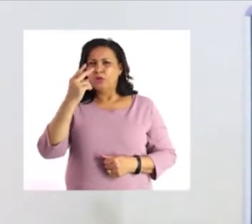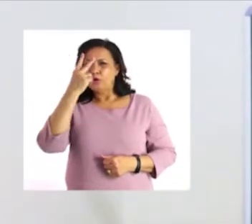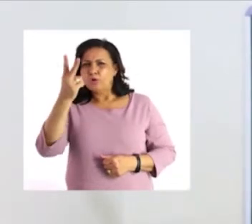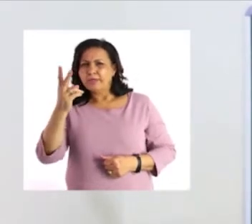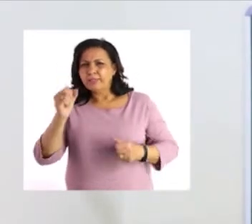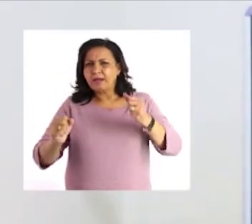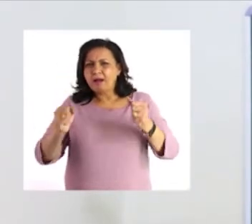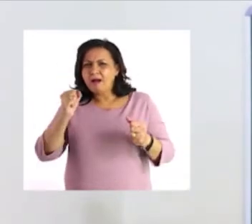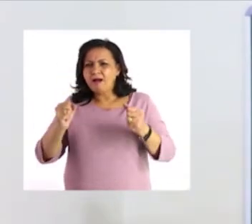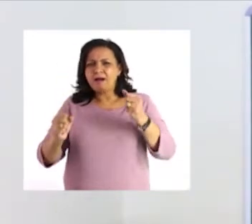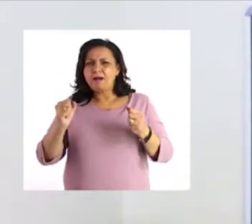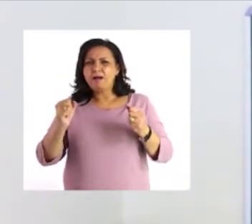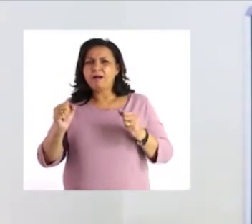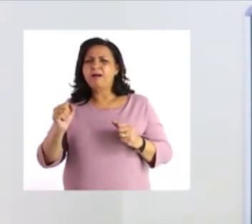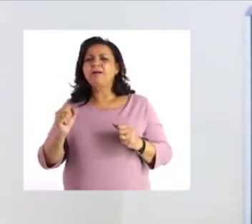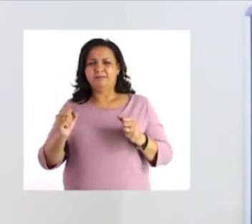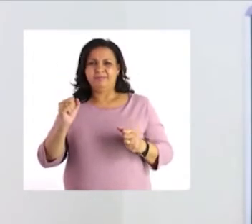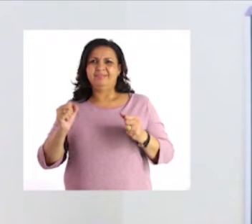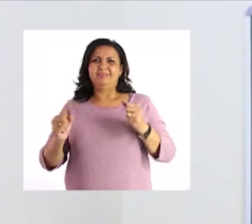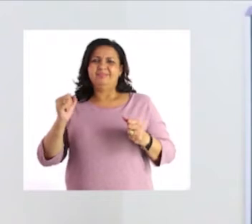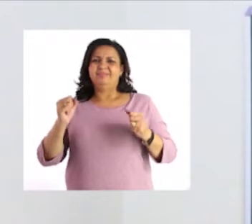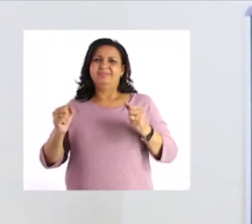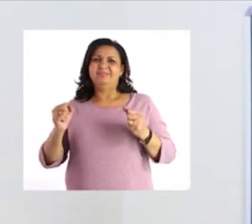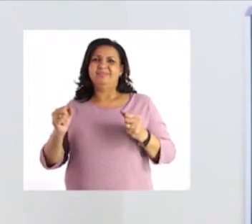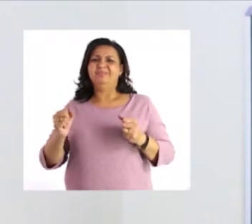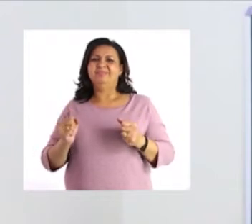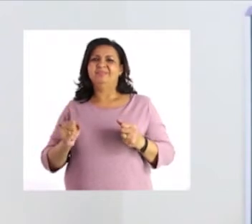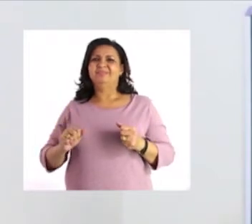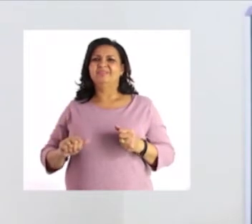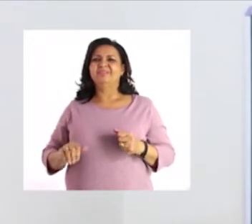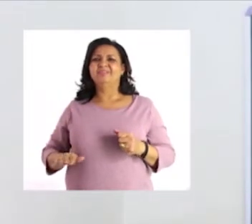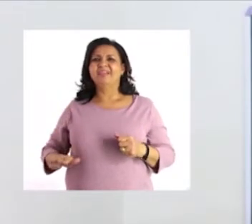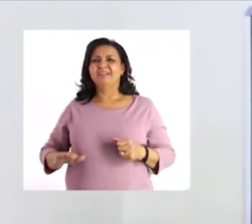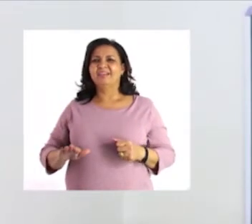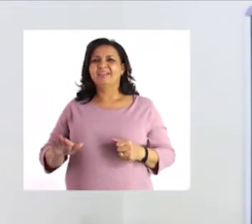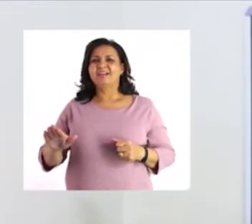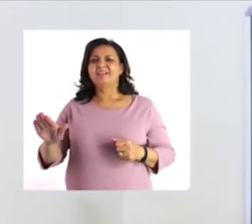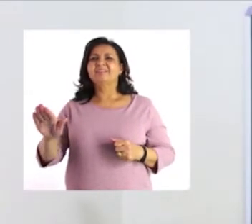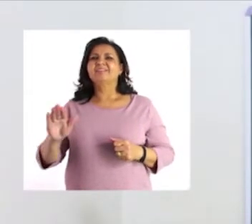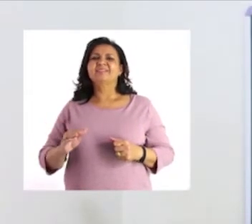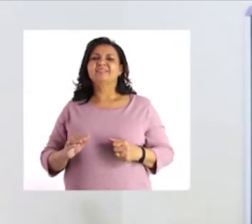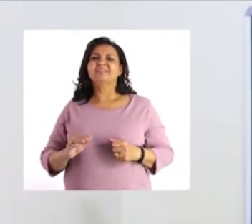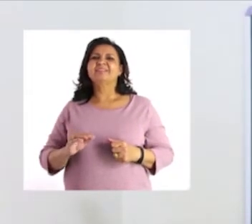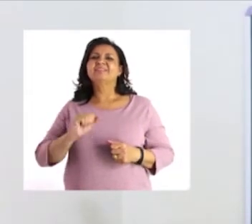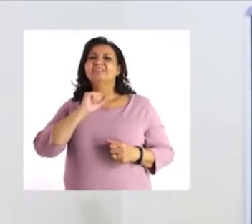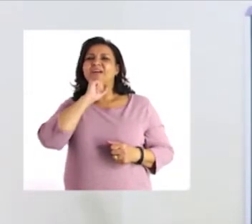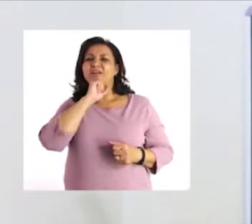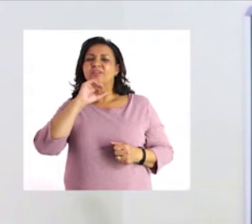car. Remember, the car can make a curve on the road. Let's sound